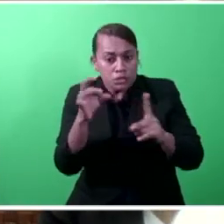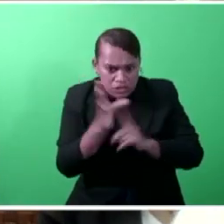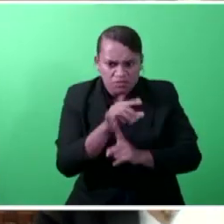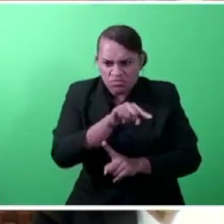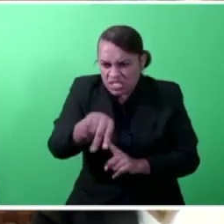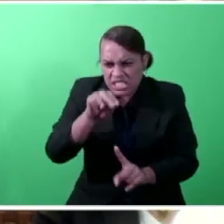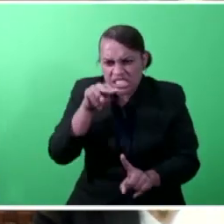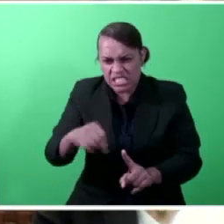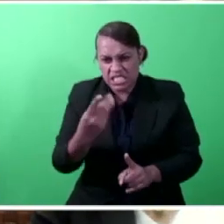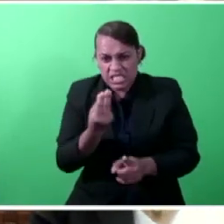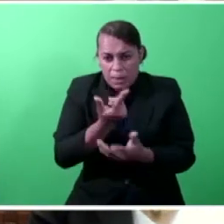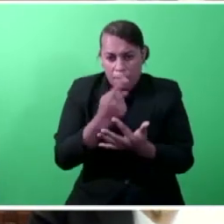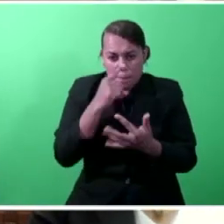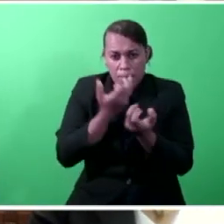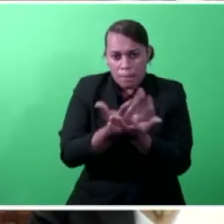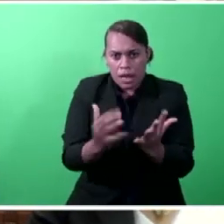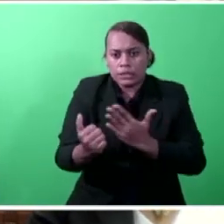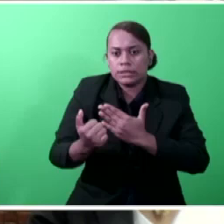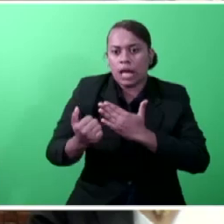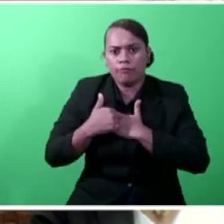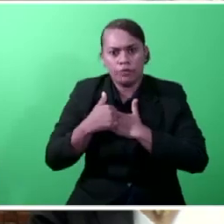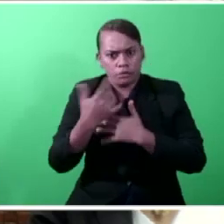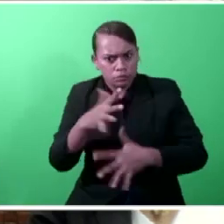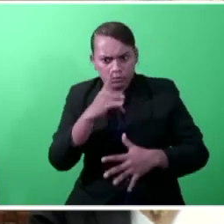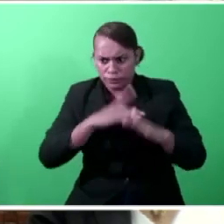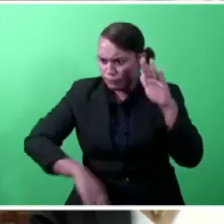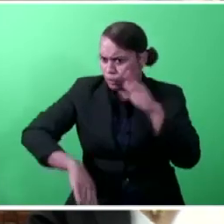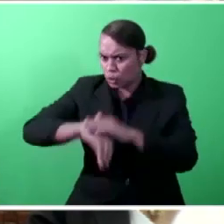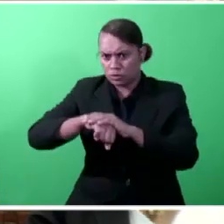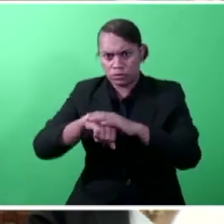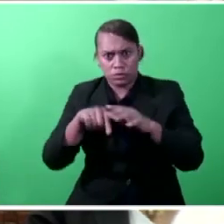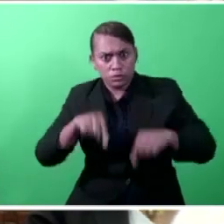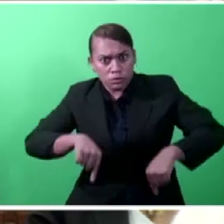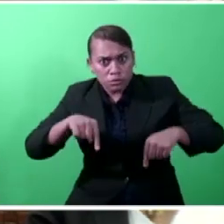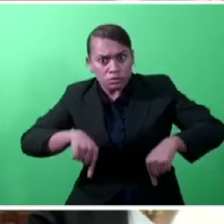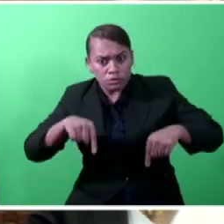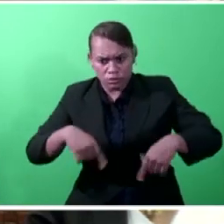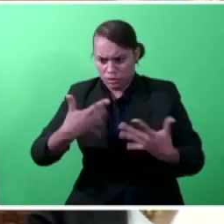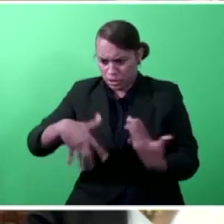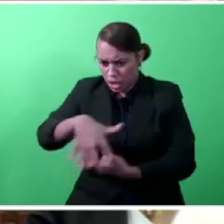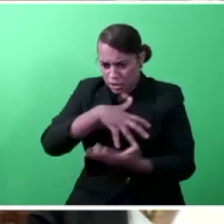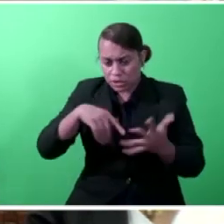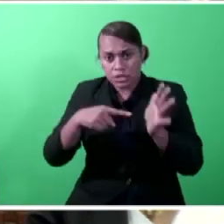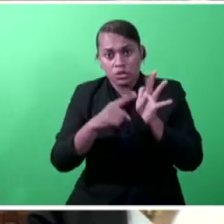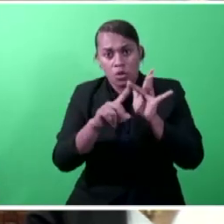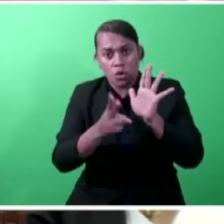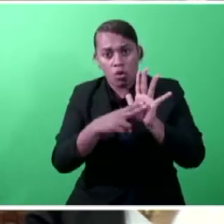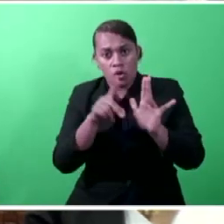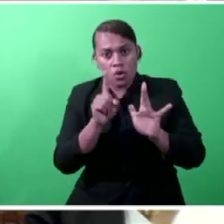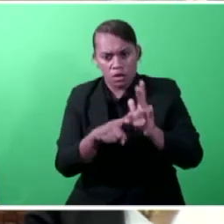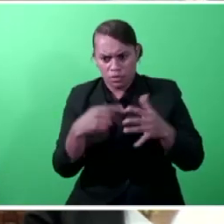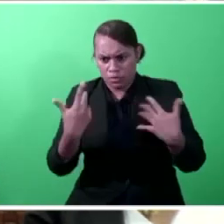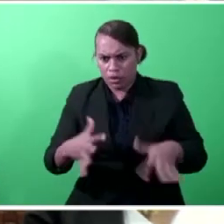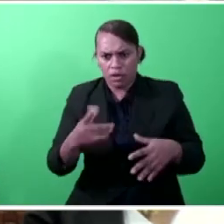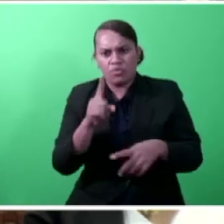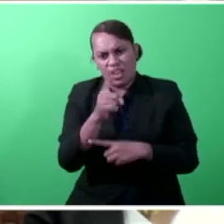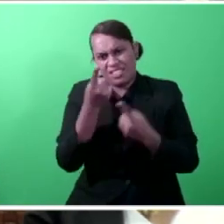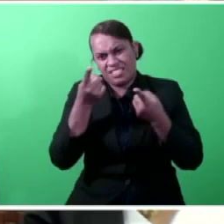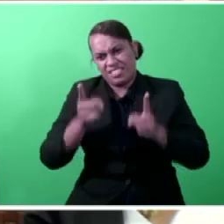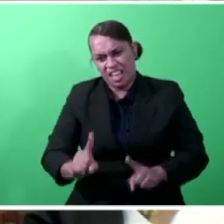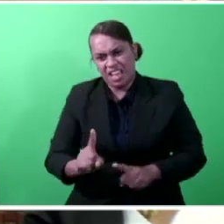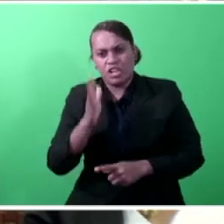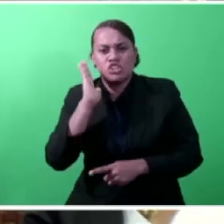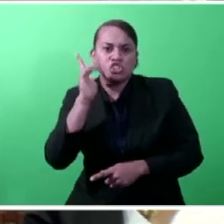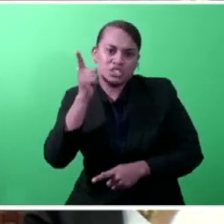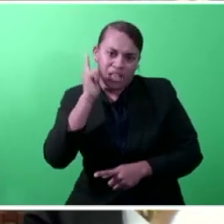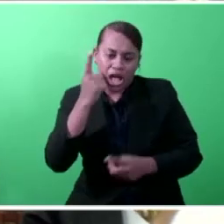is paramount. TC Tino regrettably claimed 2 lives, a school teacher and his daughter. A